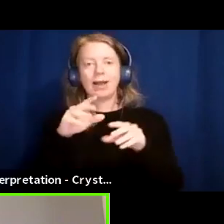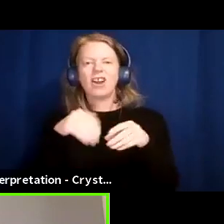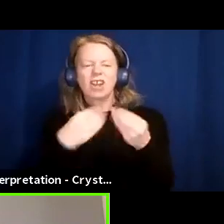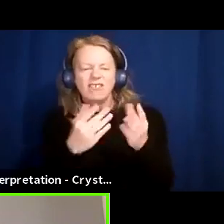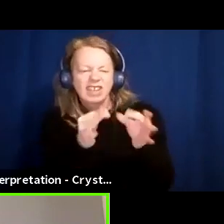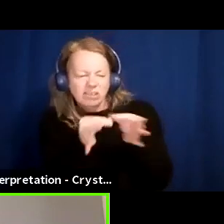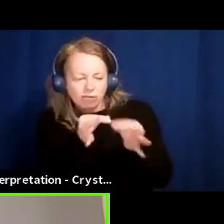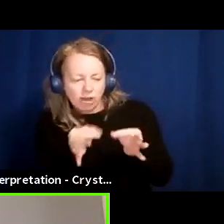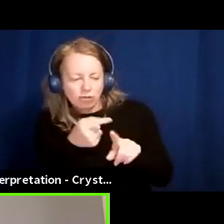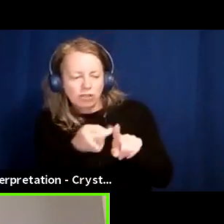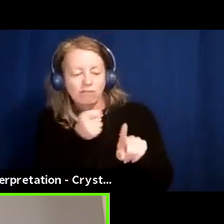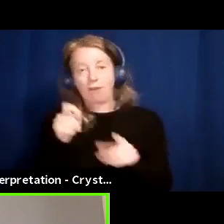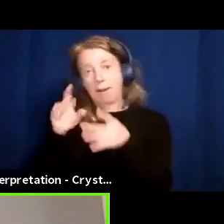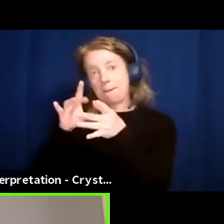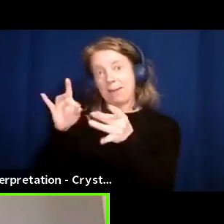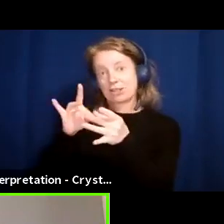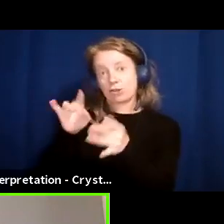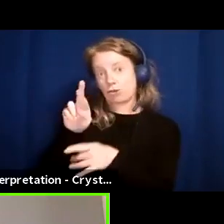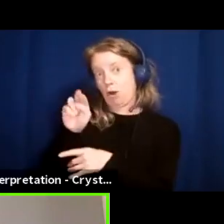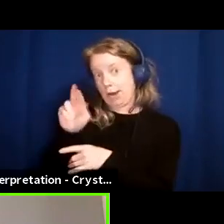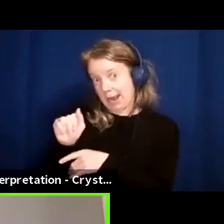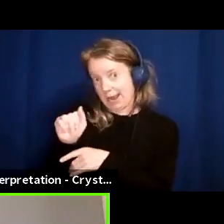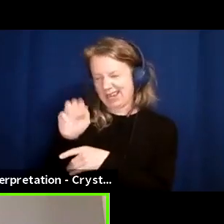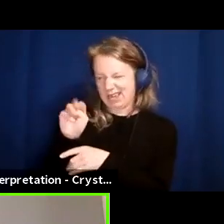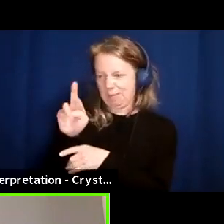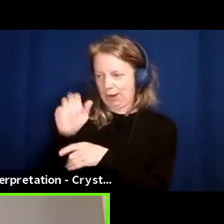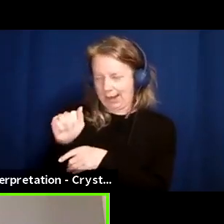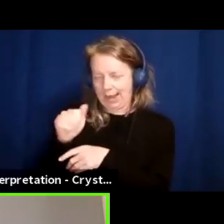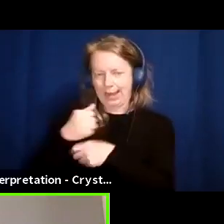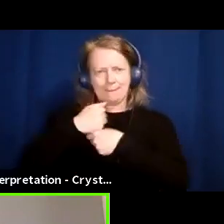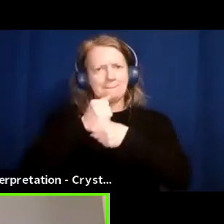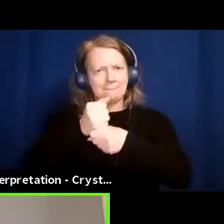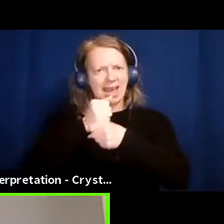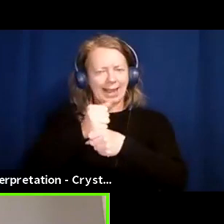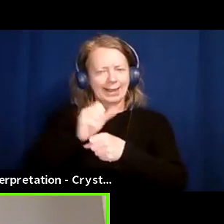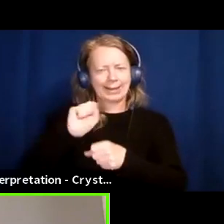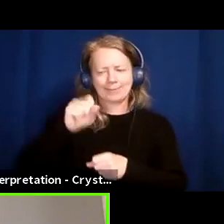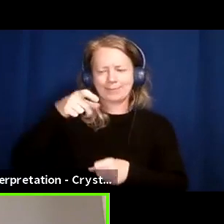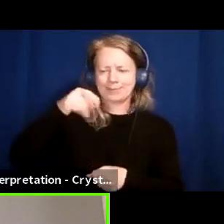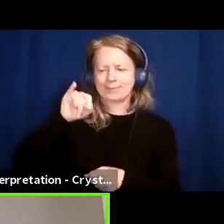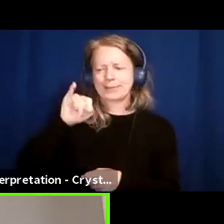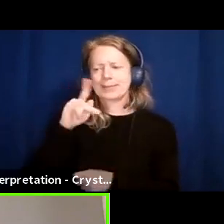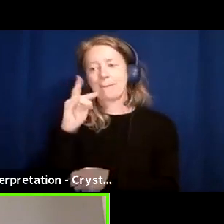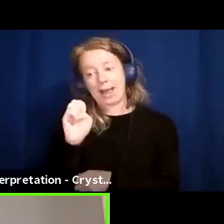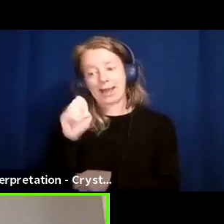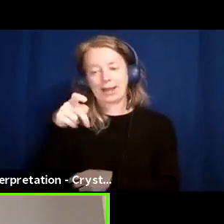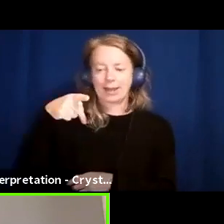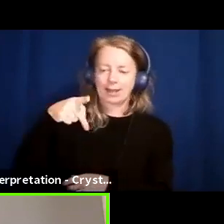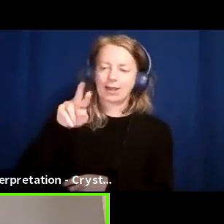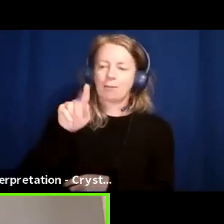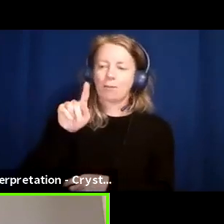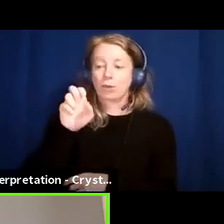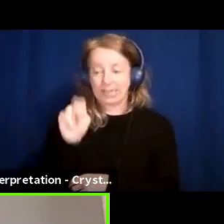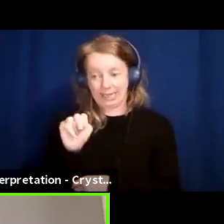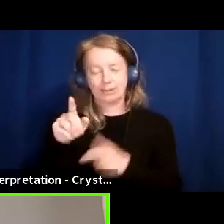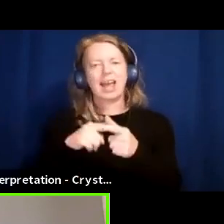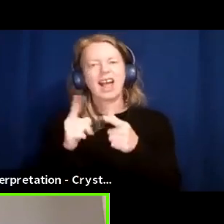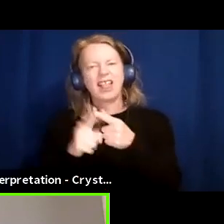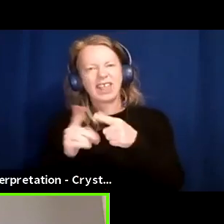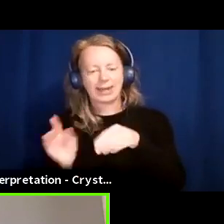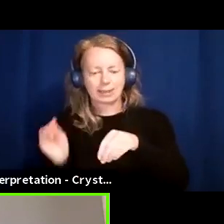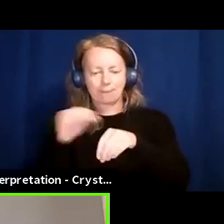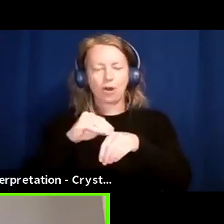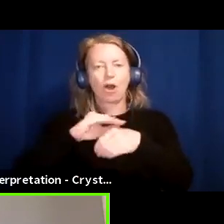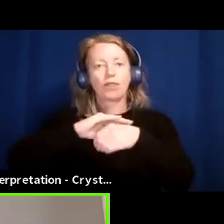messenger RNA to make that little spike protein. They present it onto the surface of the muscle cells, and